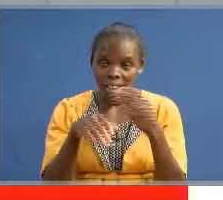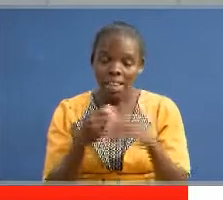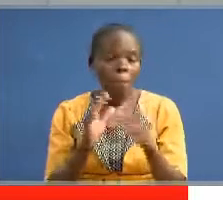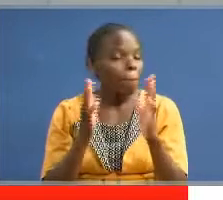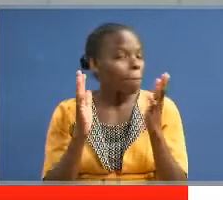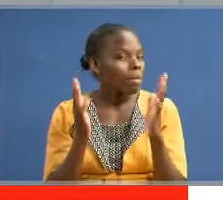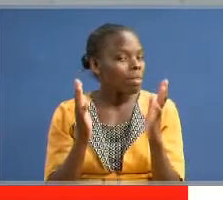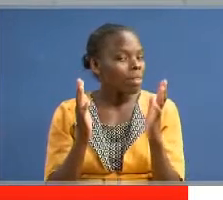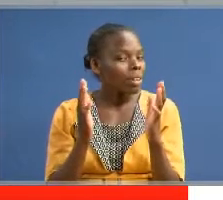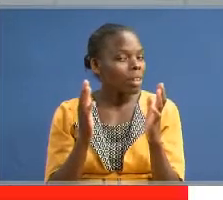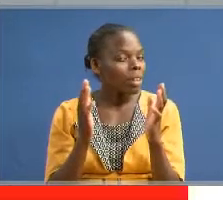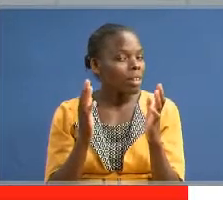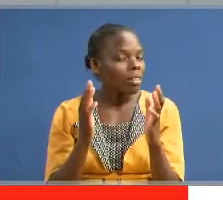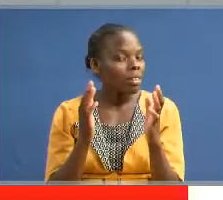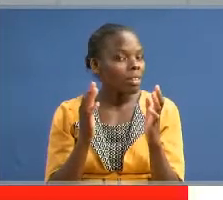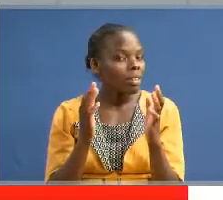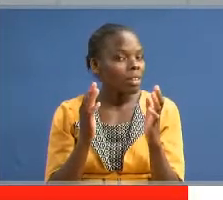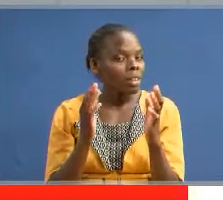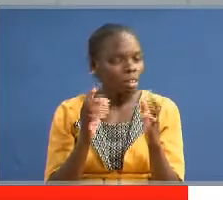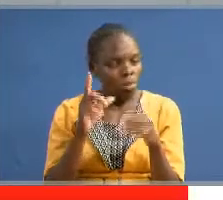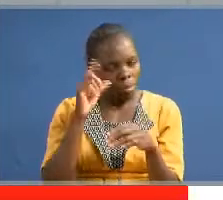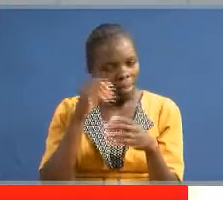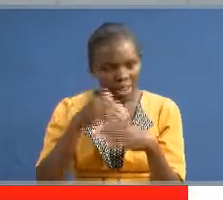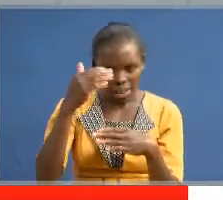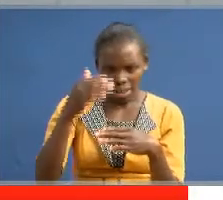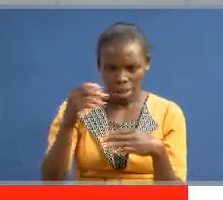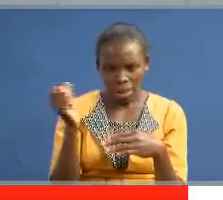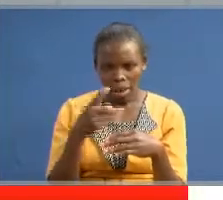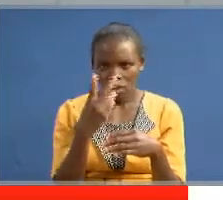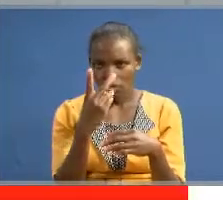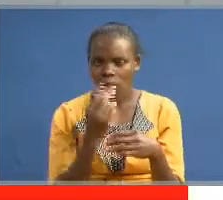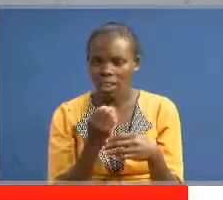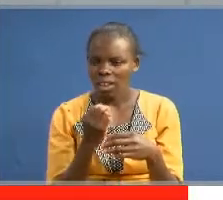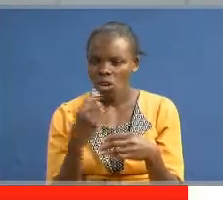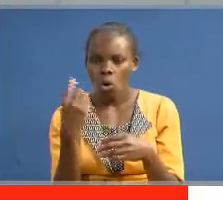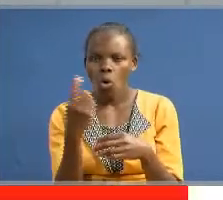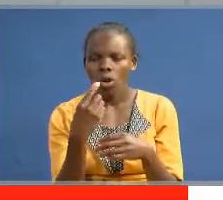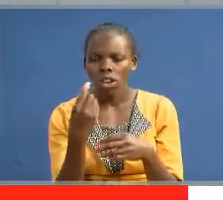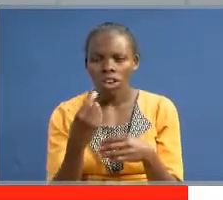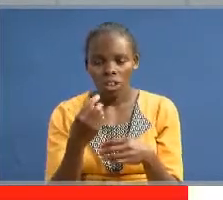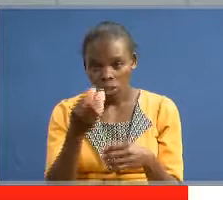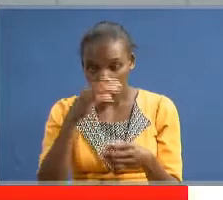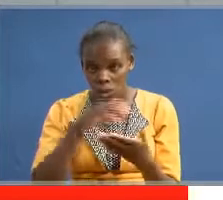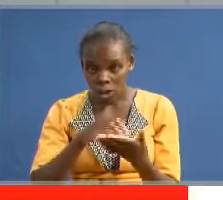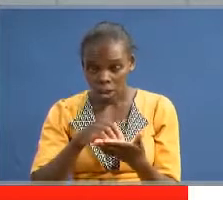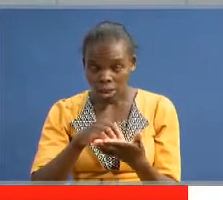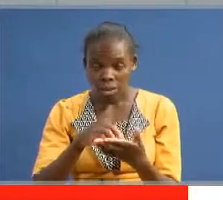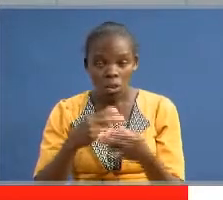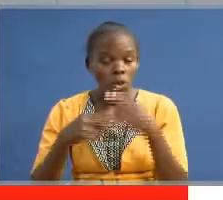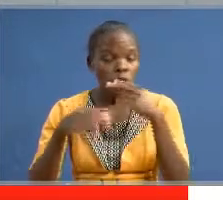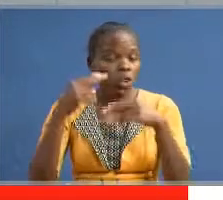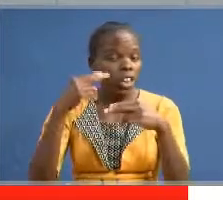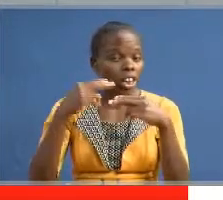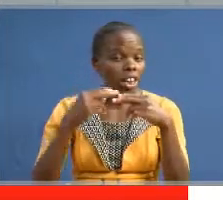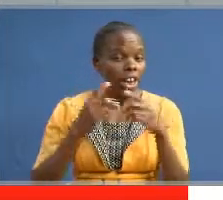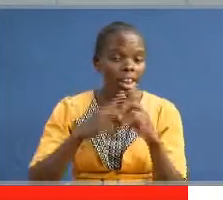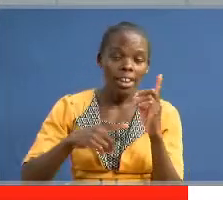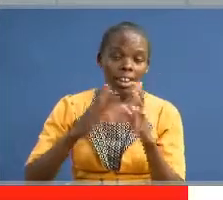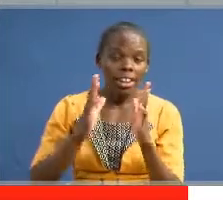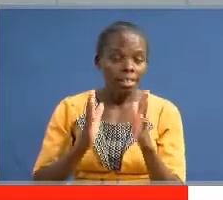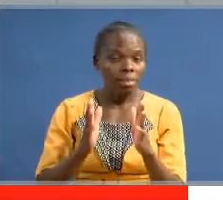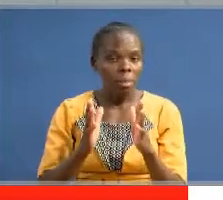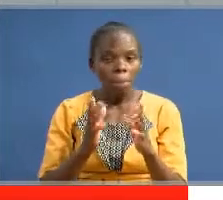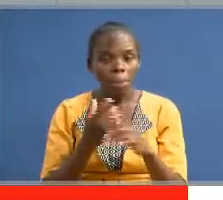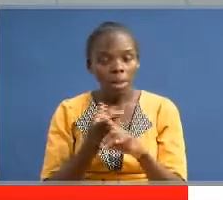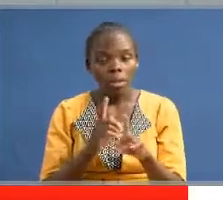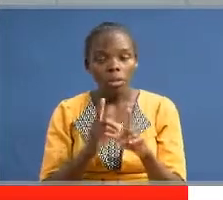Day celebration in Mombasa County next month on the 20th is not only set to increase the fortunes of hotels and traders, but also